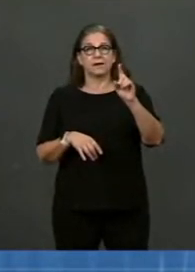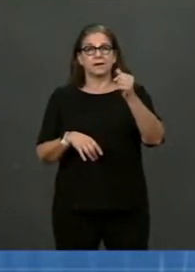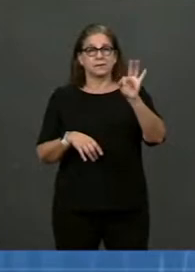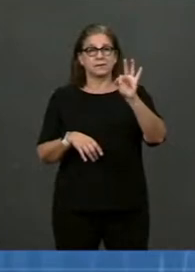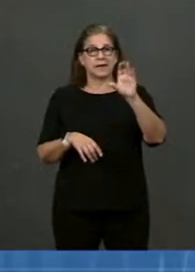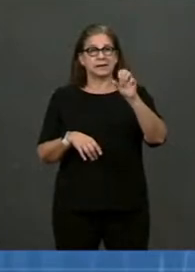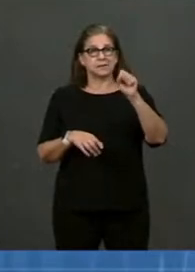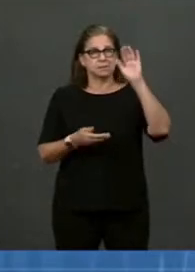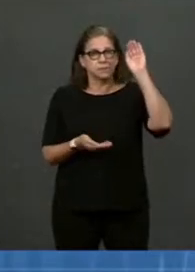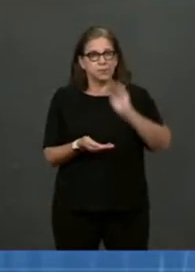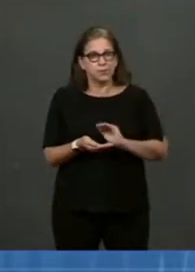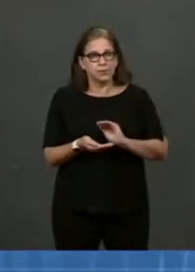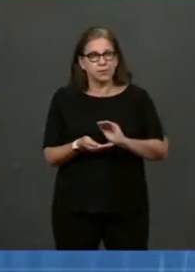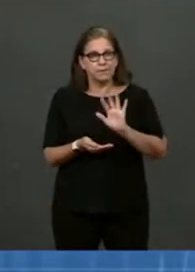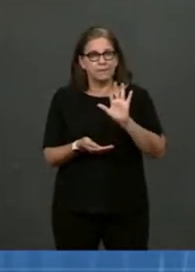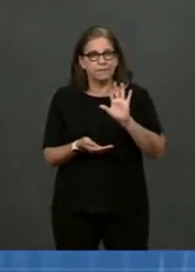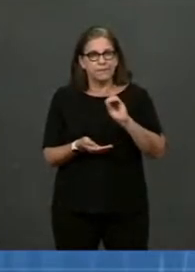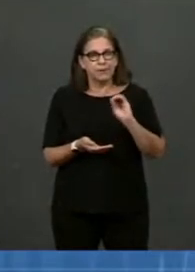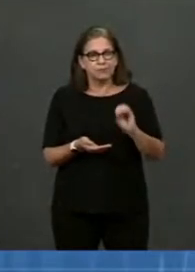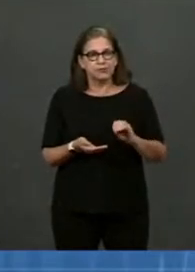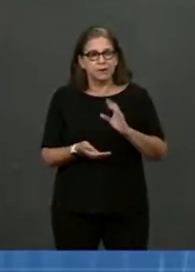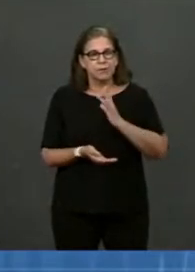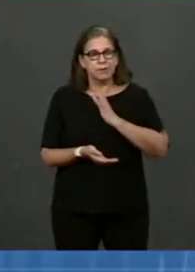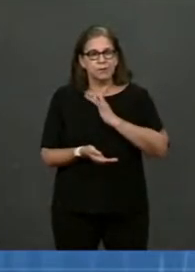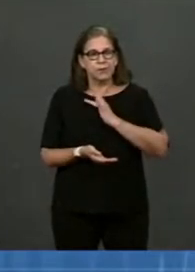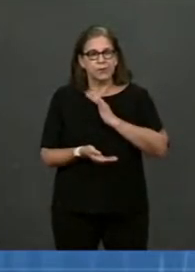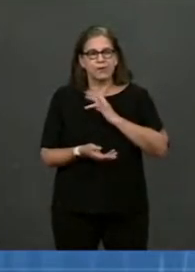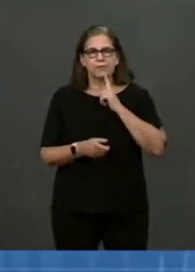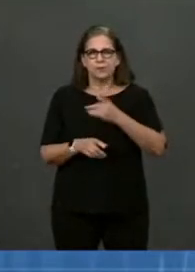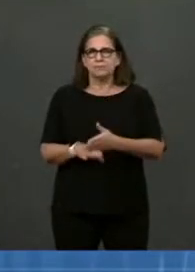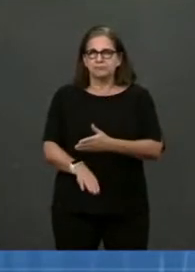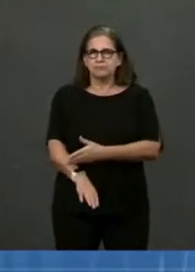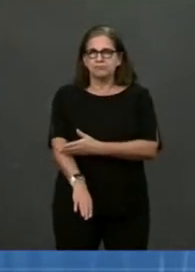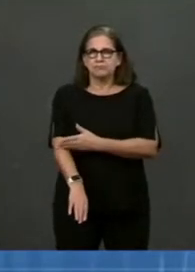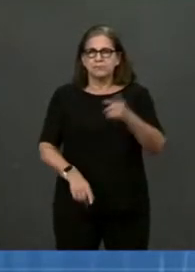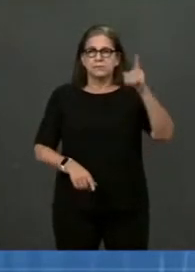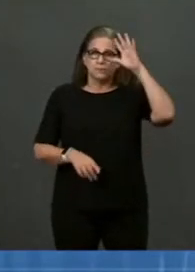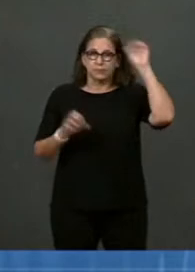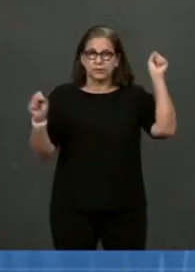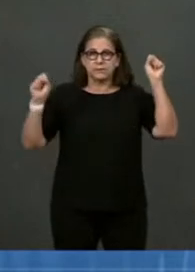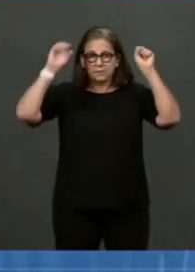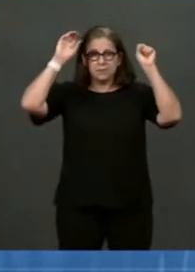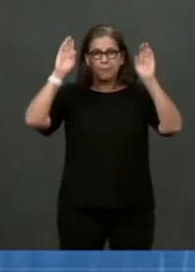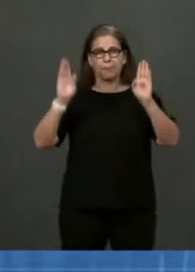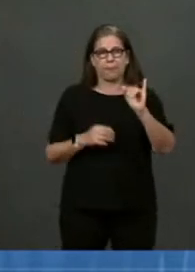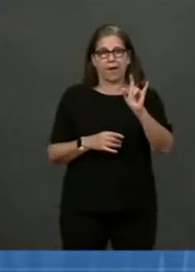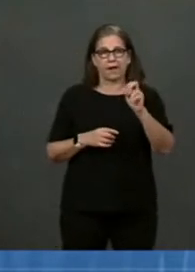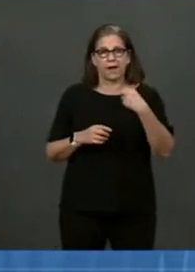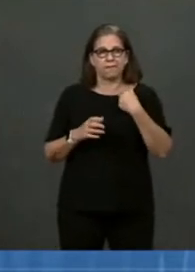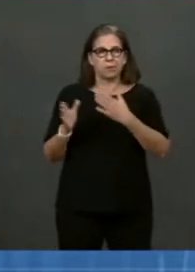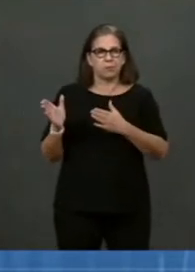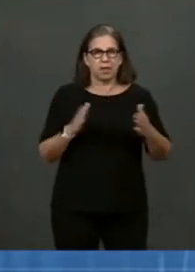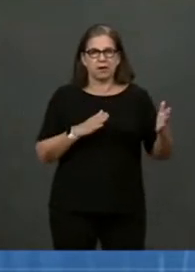that President Biden's plan to fight the virus is working. Today, we will focus on our boosters